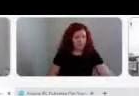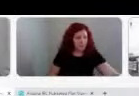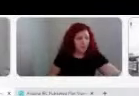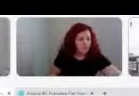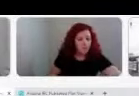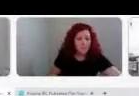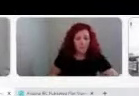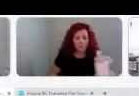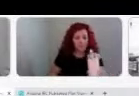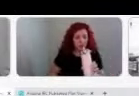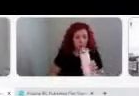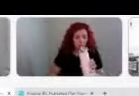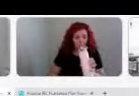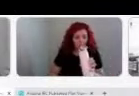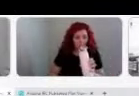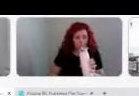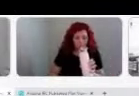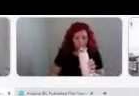thank you diane